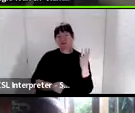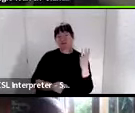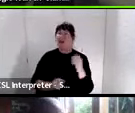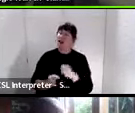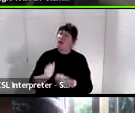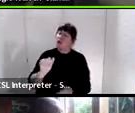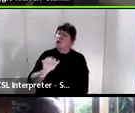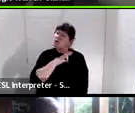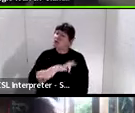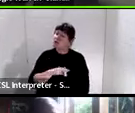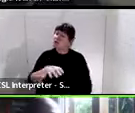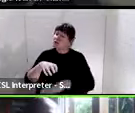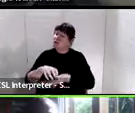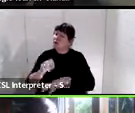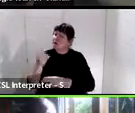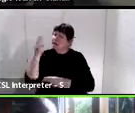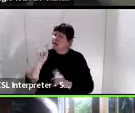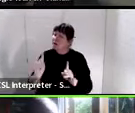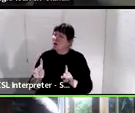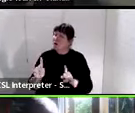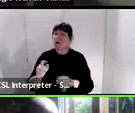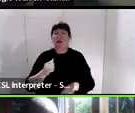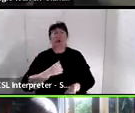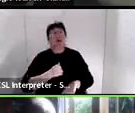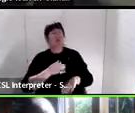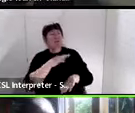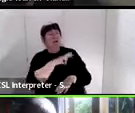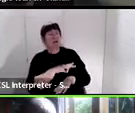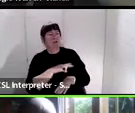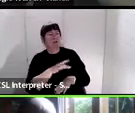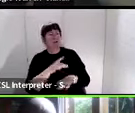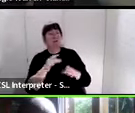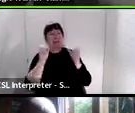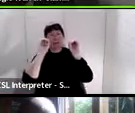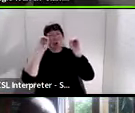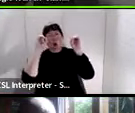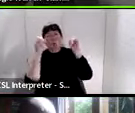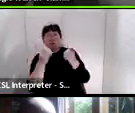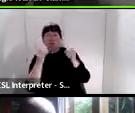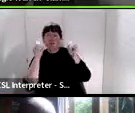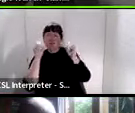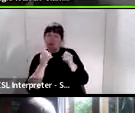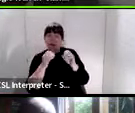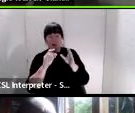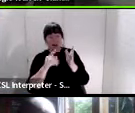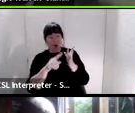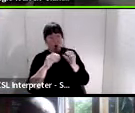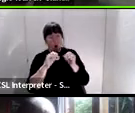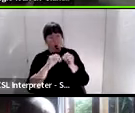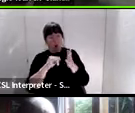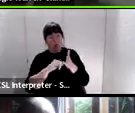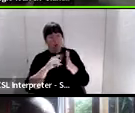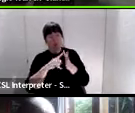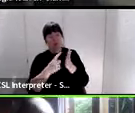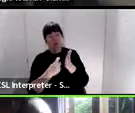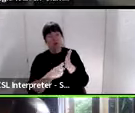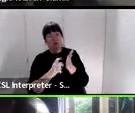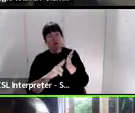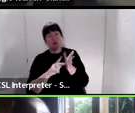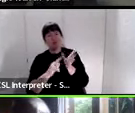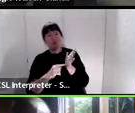charity, Rich? My charity is called the Observatory. Thank you. Yeah, and